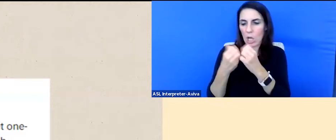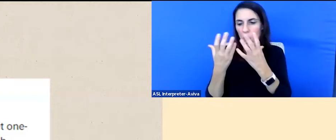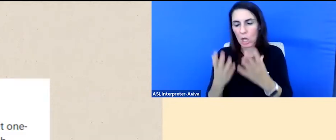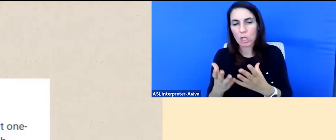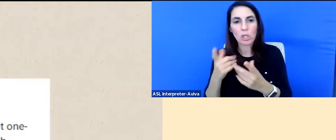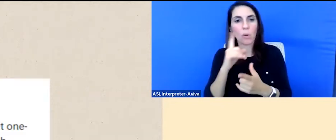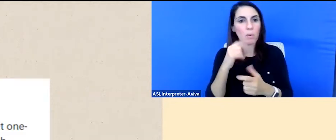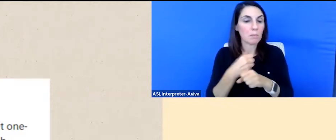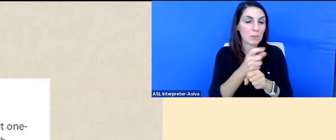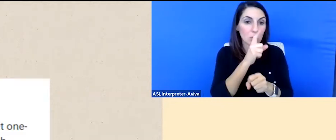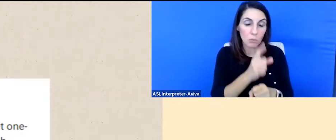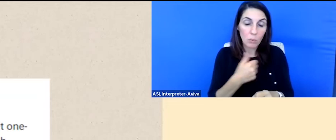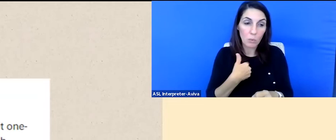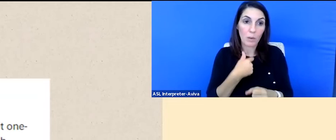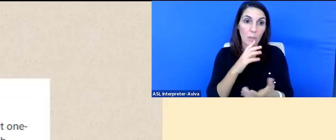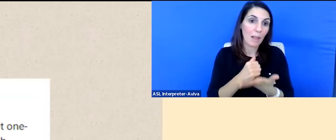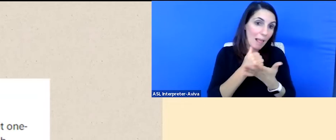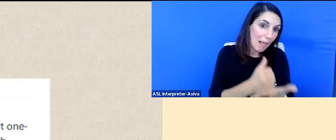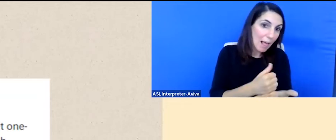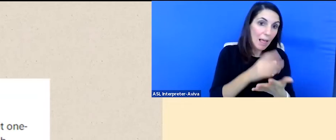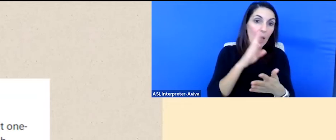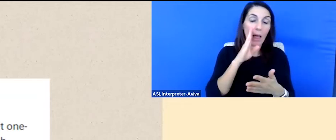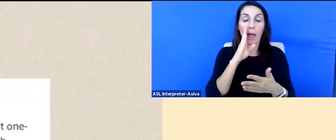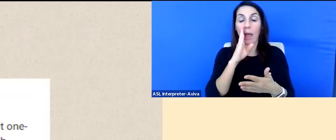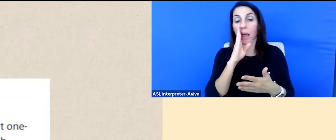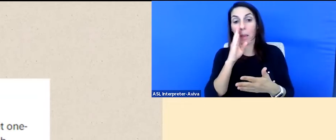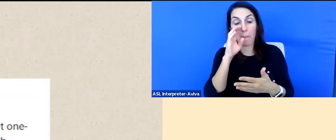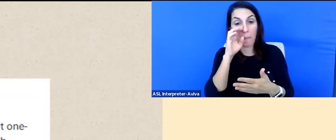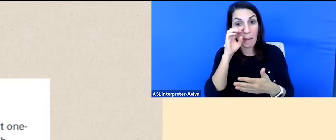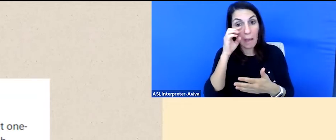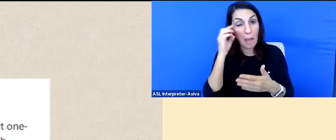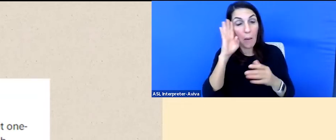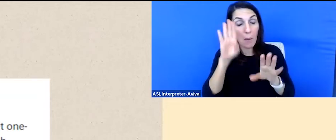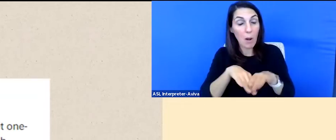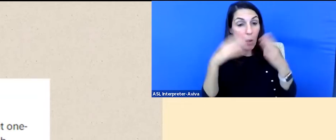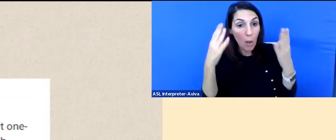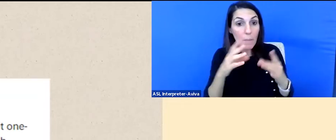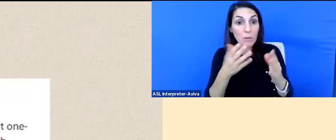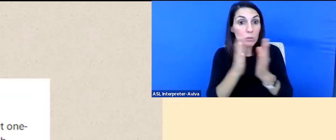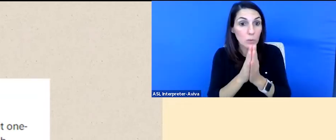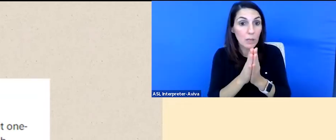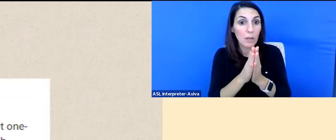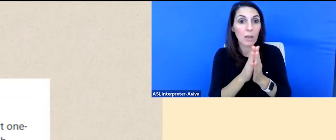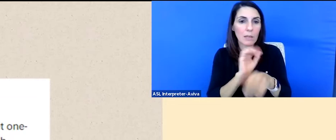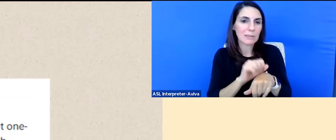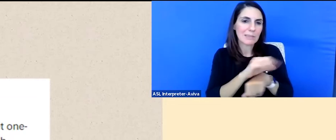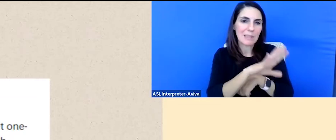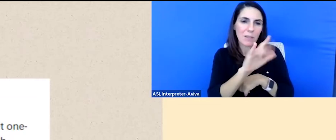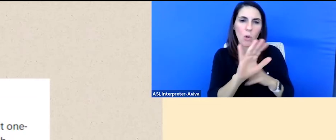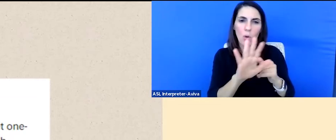and open the appropriate requests or get their inquiries to the right department.